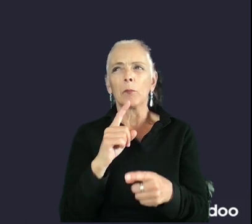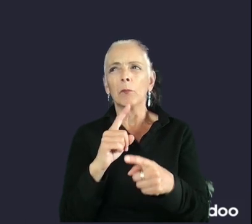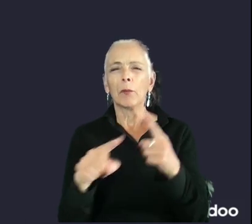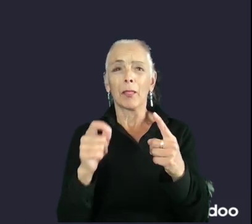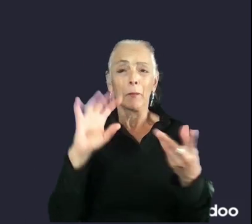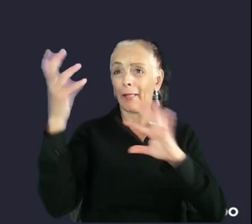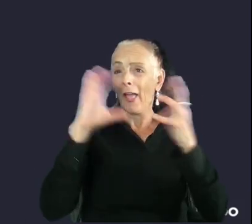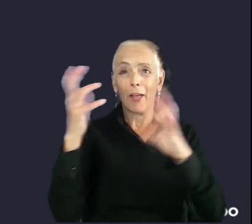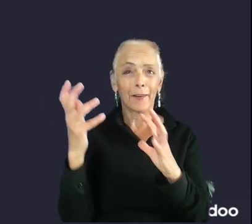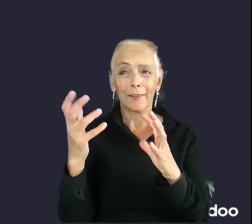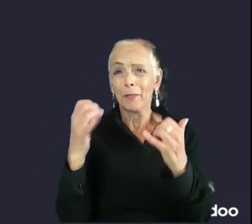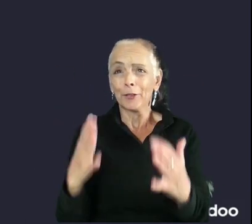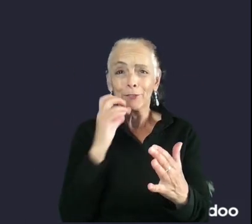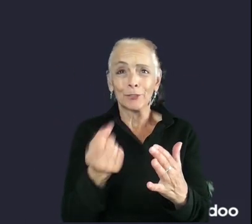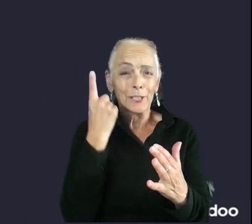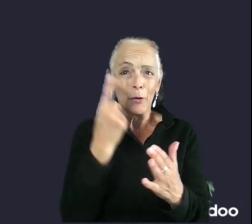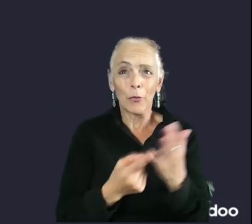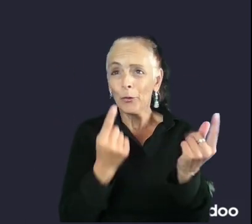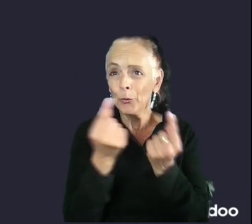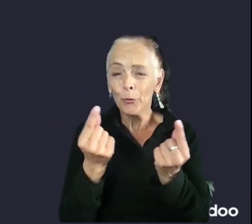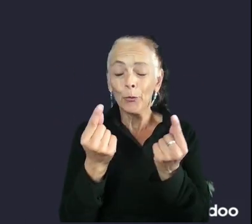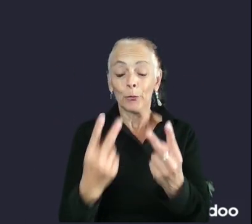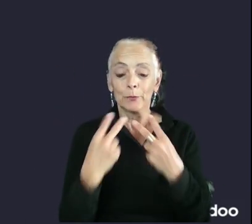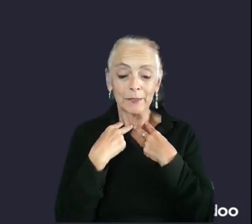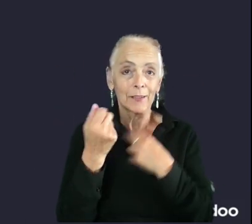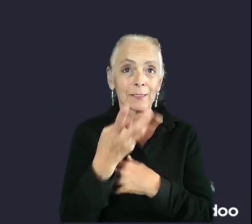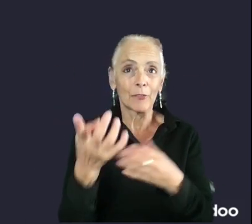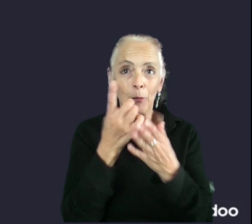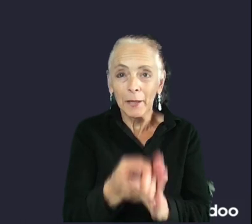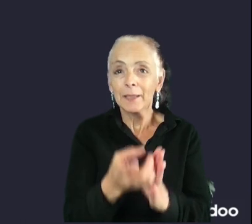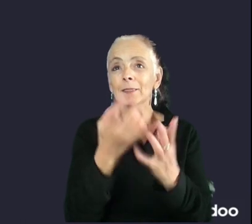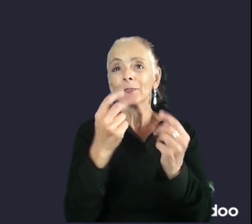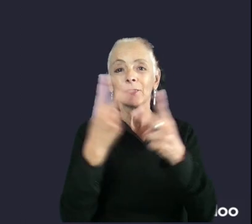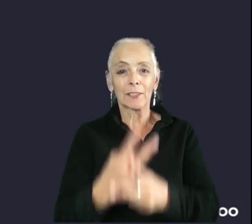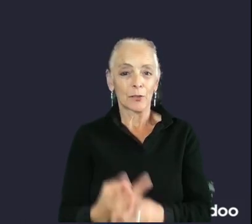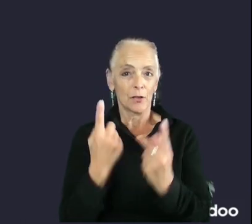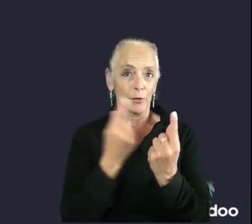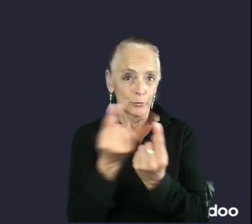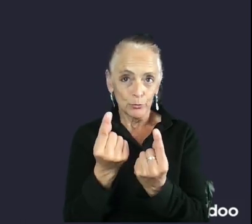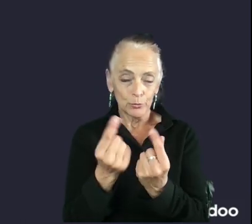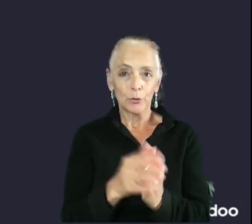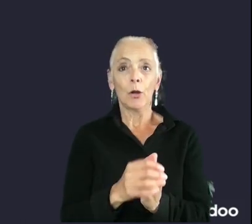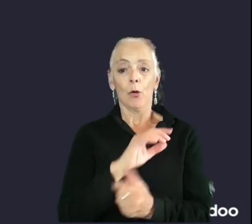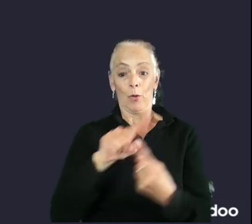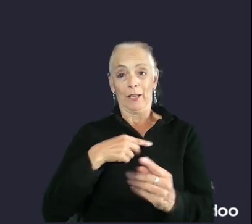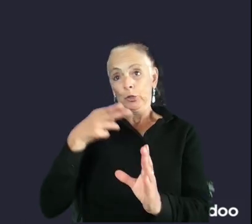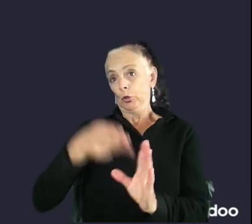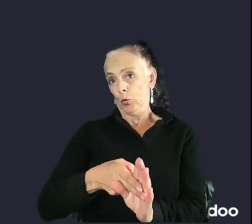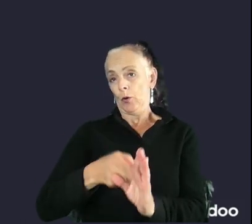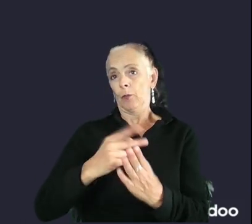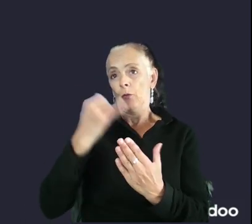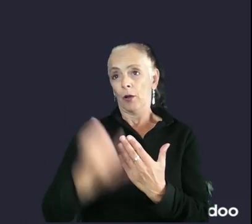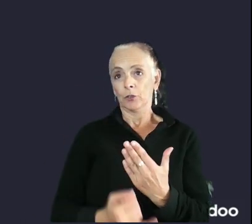not understand what they were doing, would get stuck for several minutes trying to figure out what they're supposed to do. And when I joined the project, our day